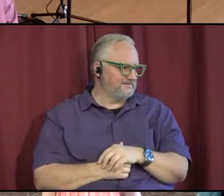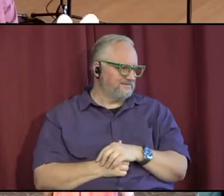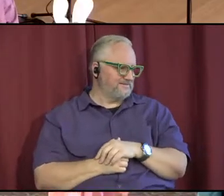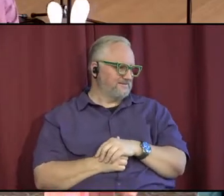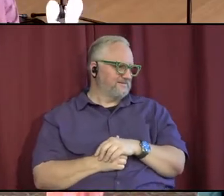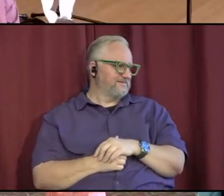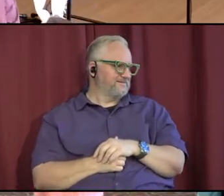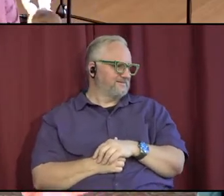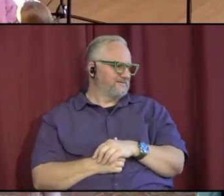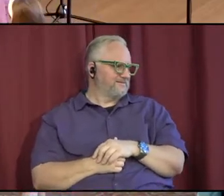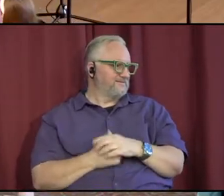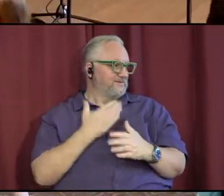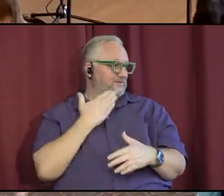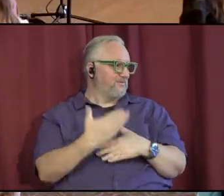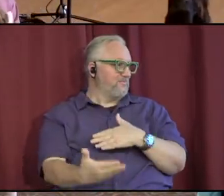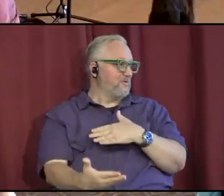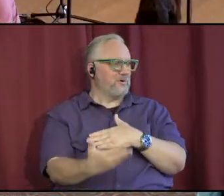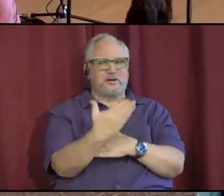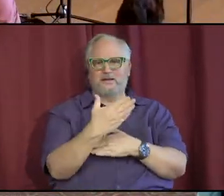Yeah.